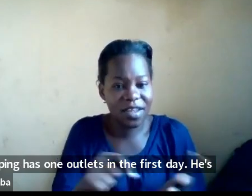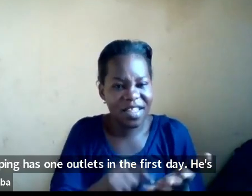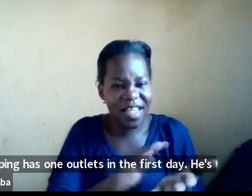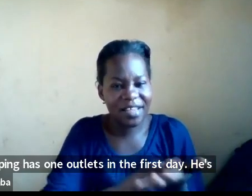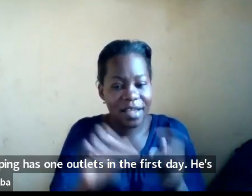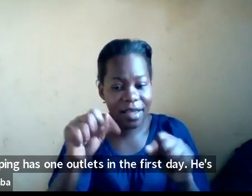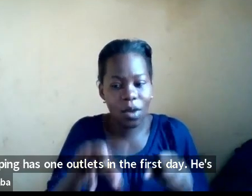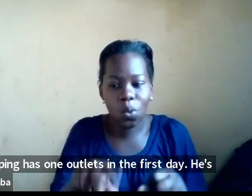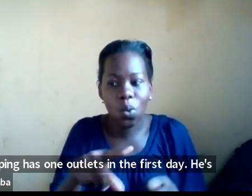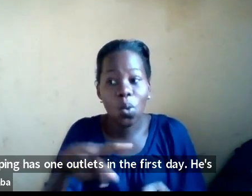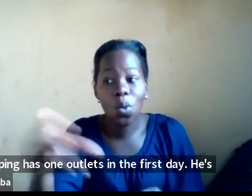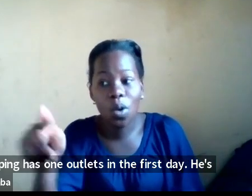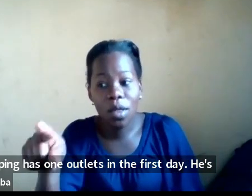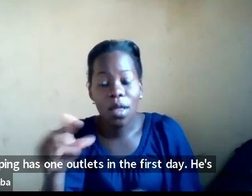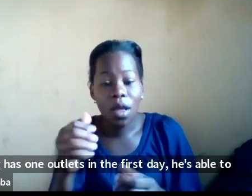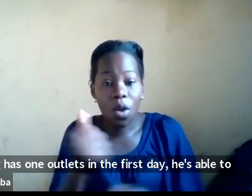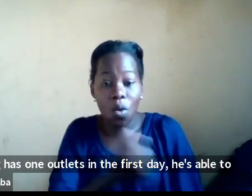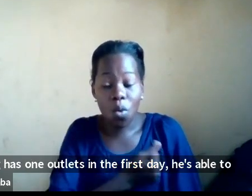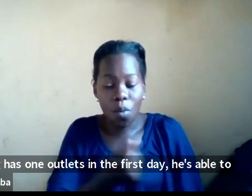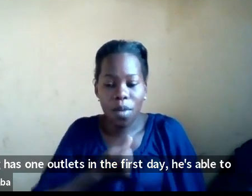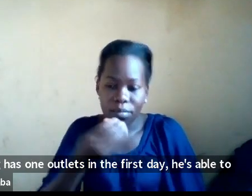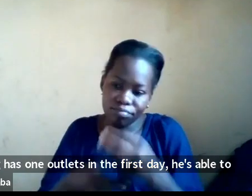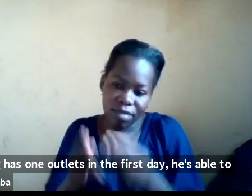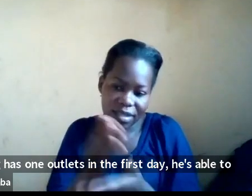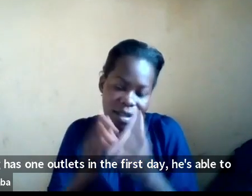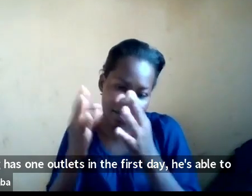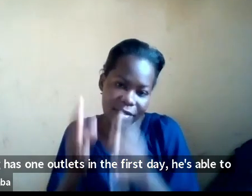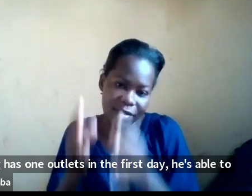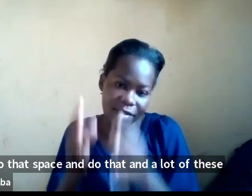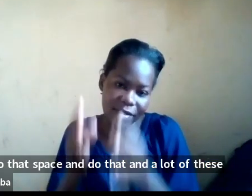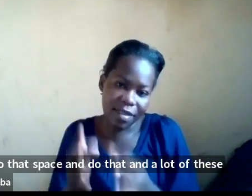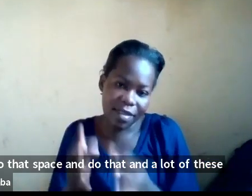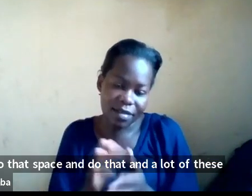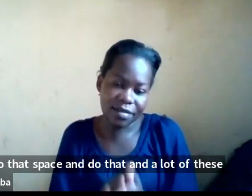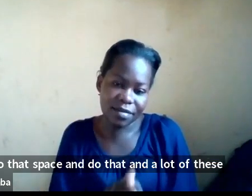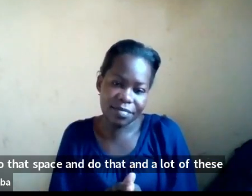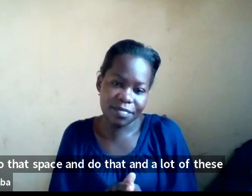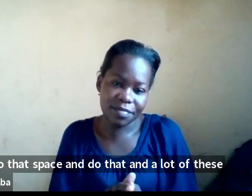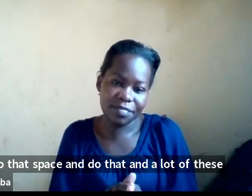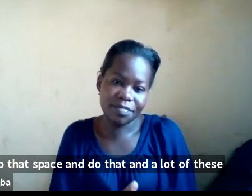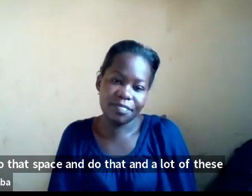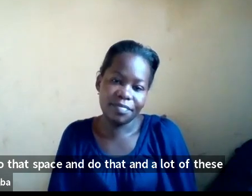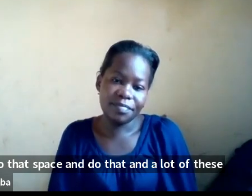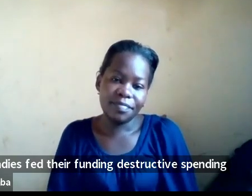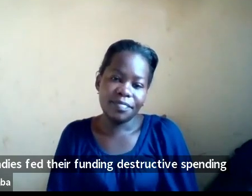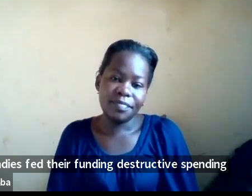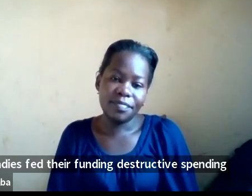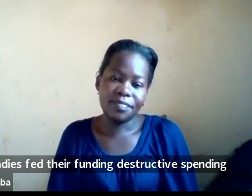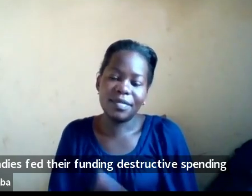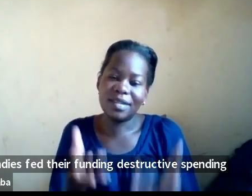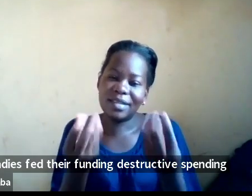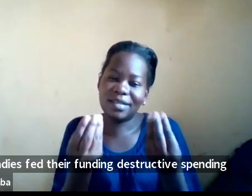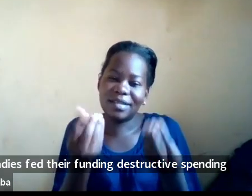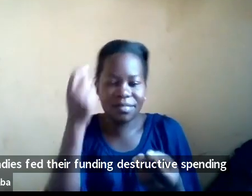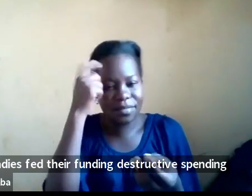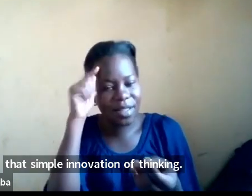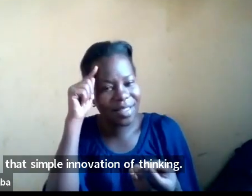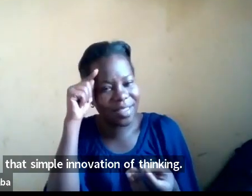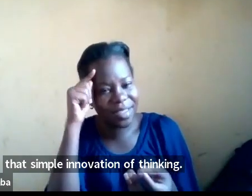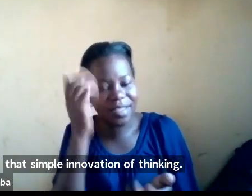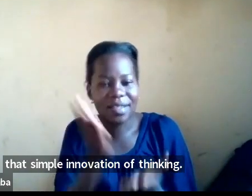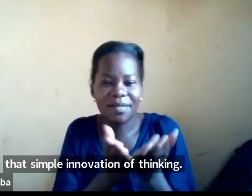walk to that space and do that. And a lot of these ladies fed their families throughout this pandemic. That simple innovation of thinking, let me serve